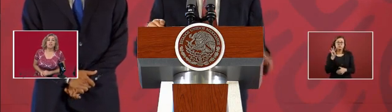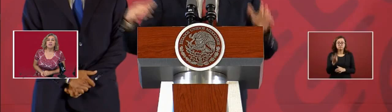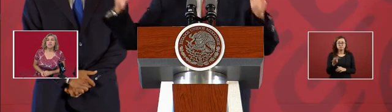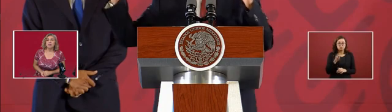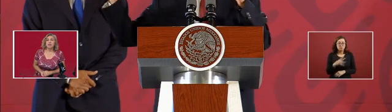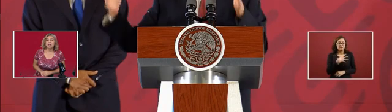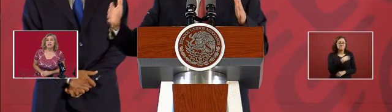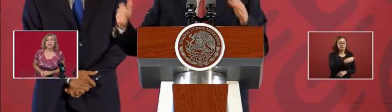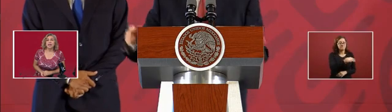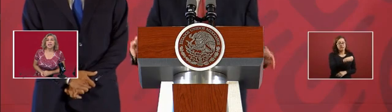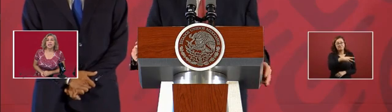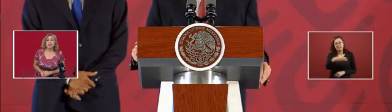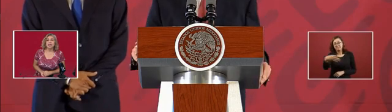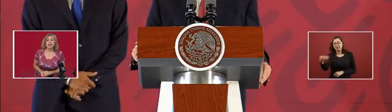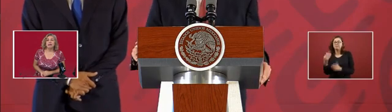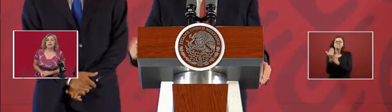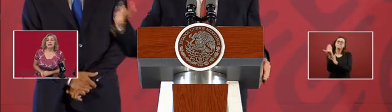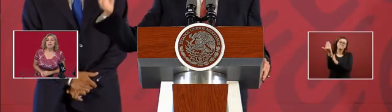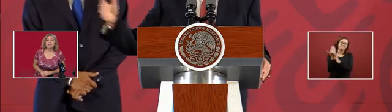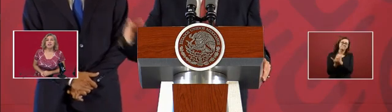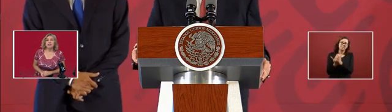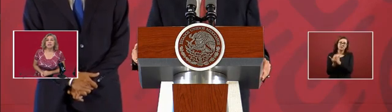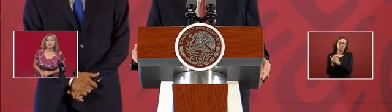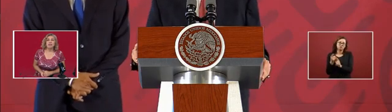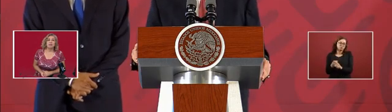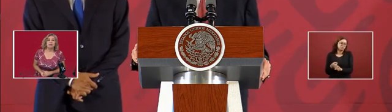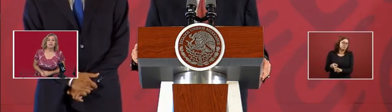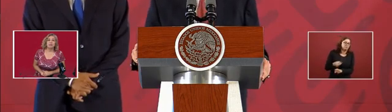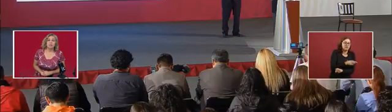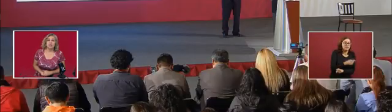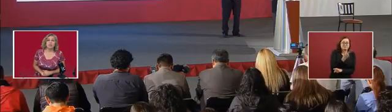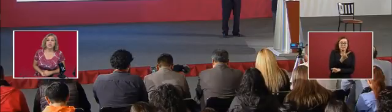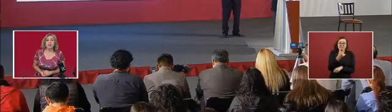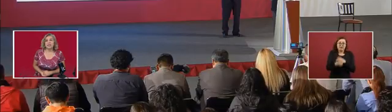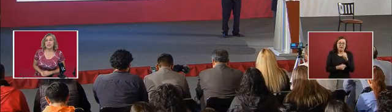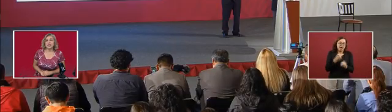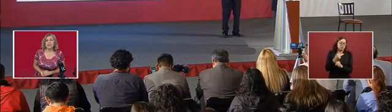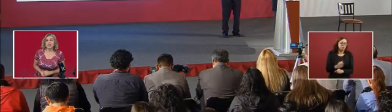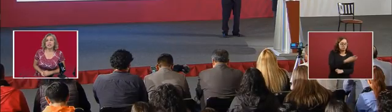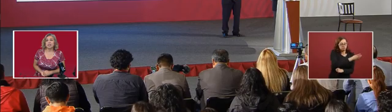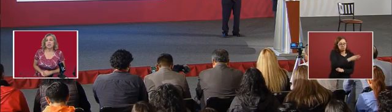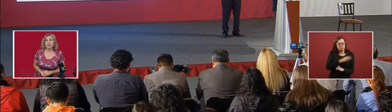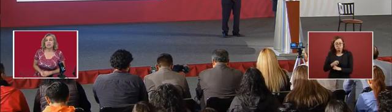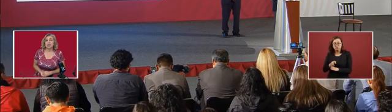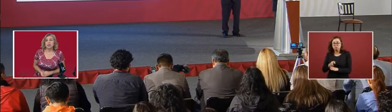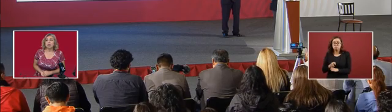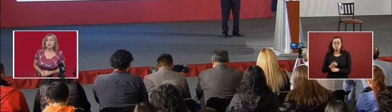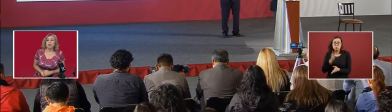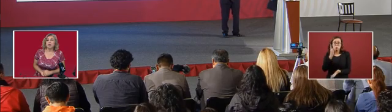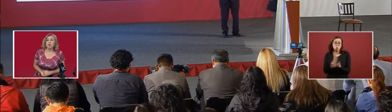year. But if you measure with previous years, it's probably the same. So some